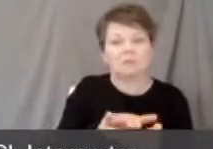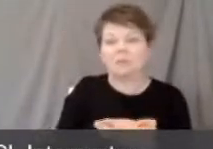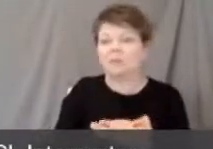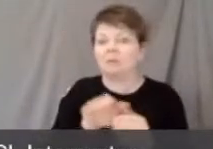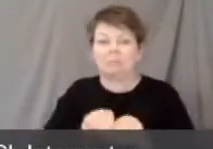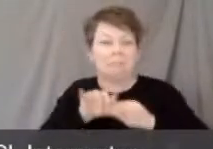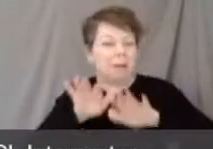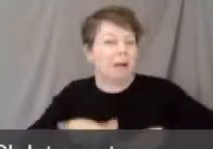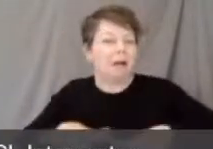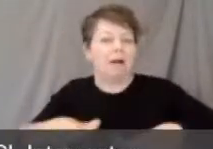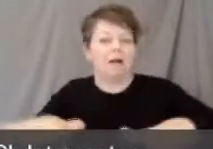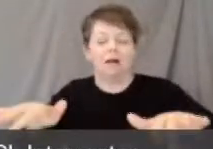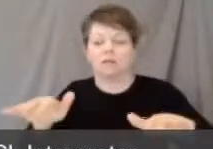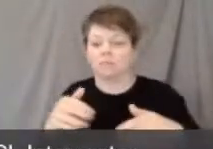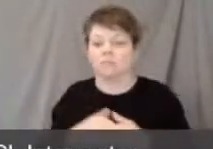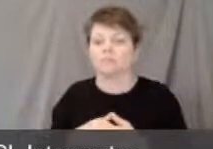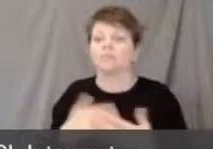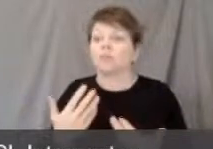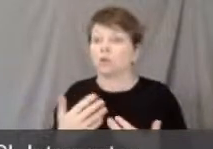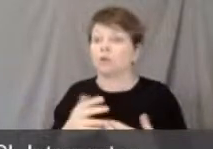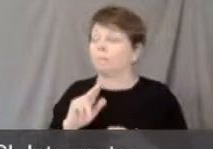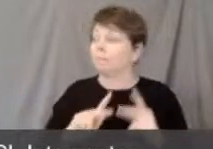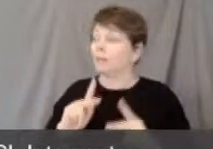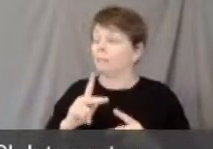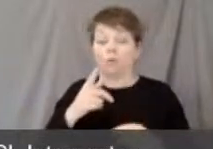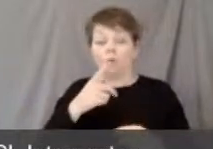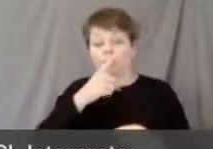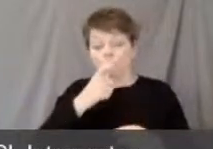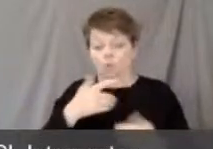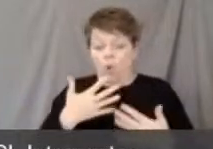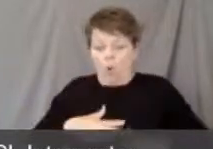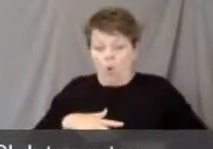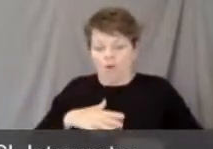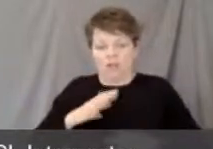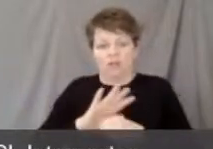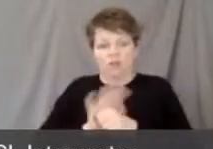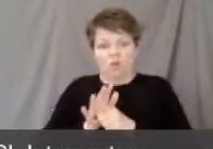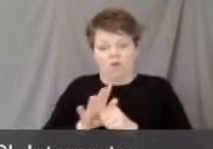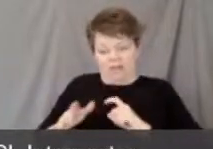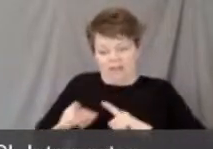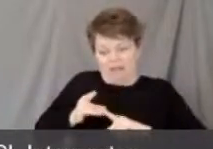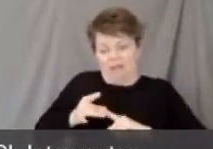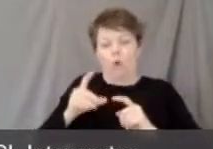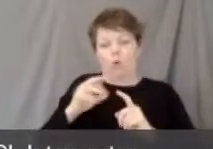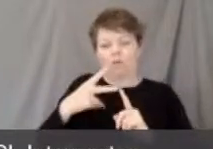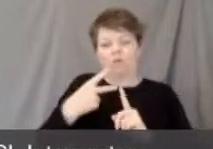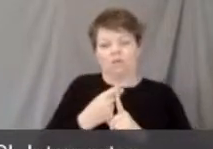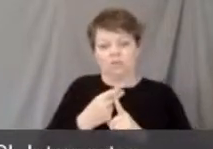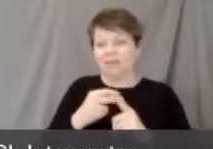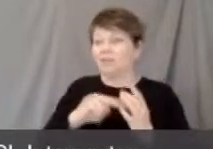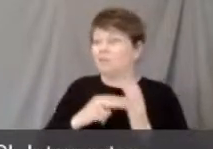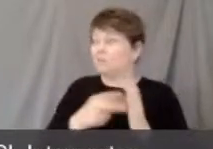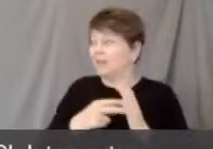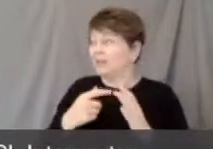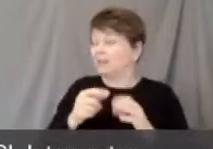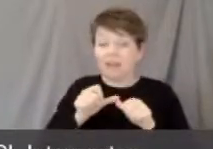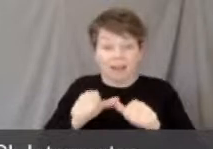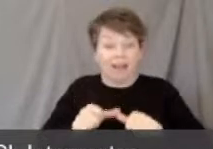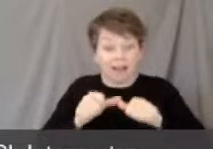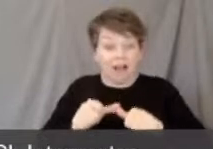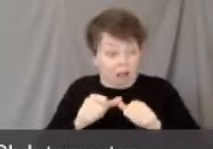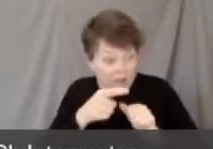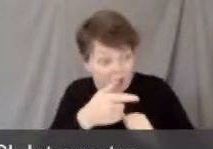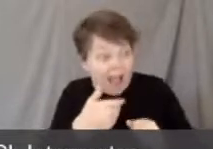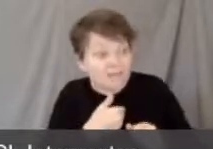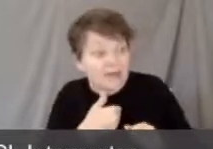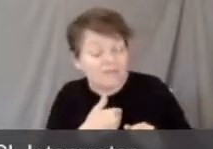either people vaccinated or having natural immunity, we'll continue to fight these battles of quarantining, being